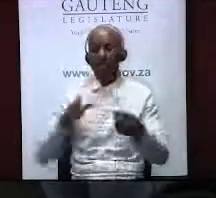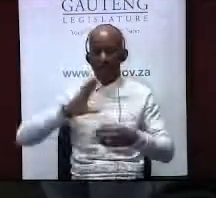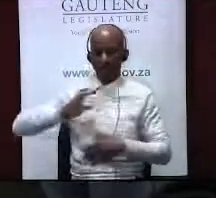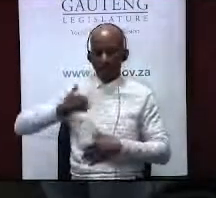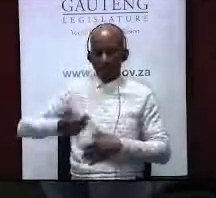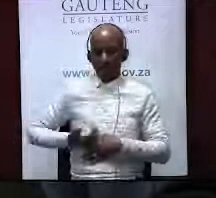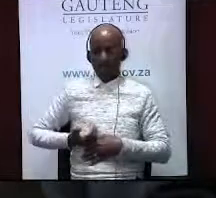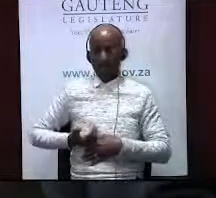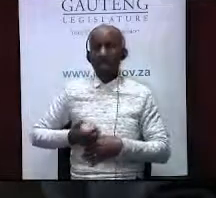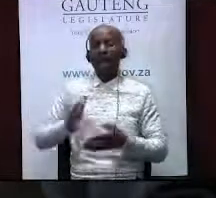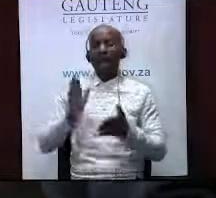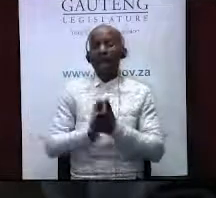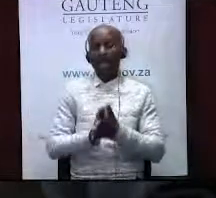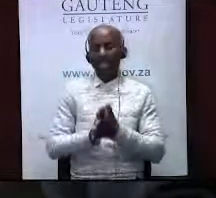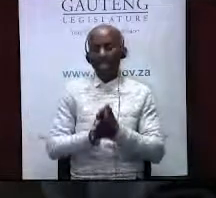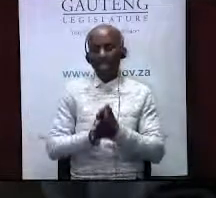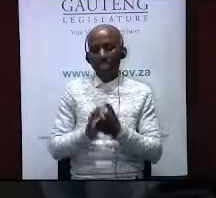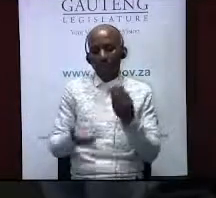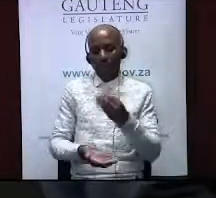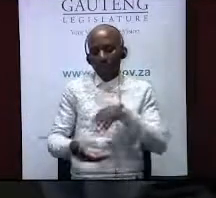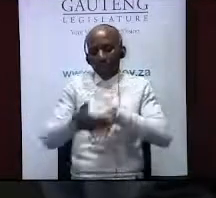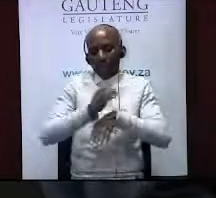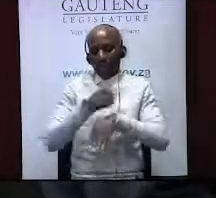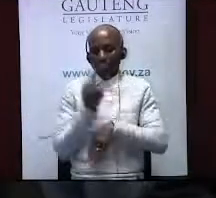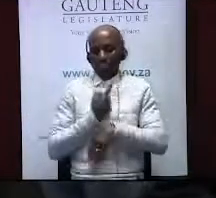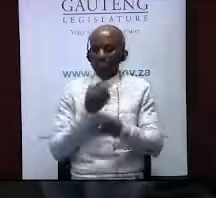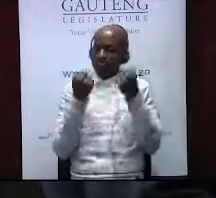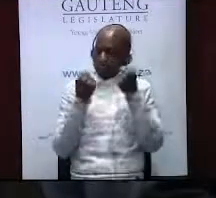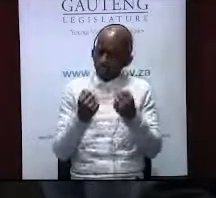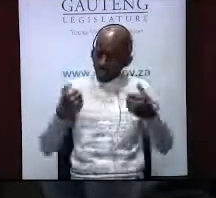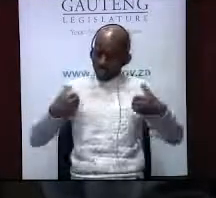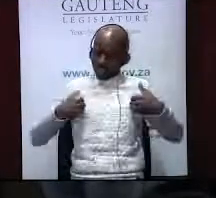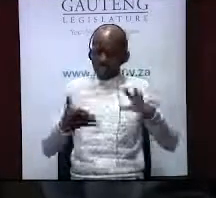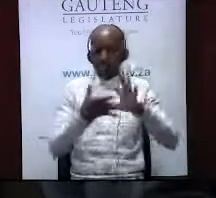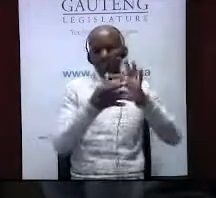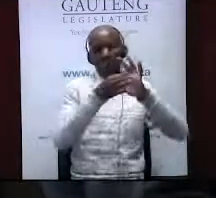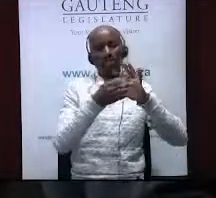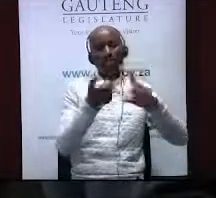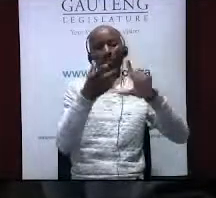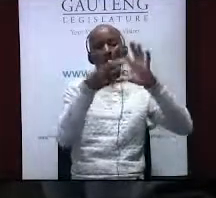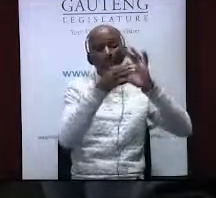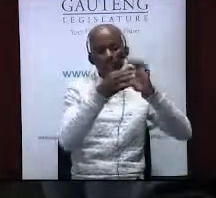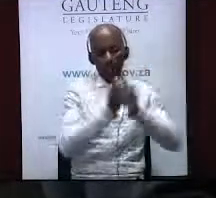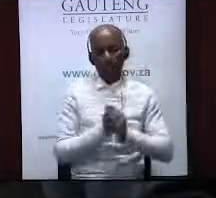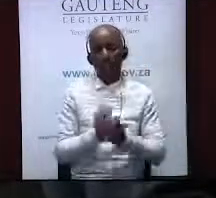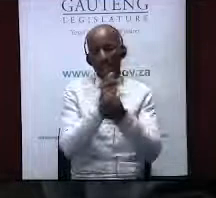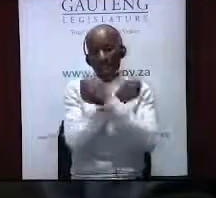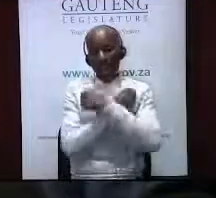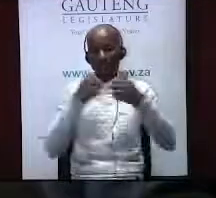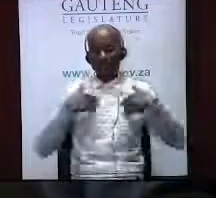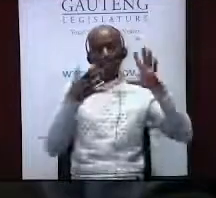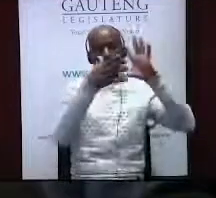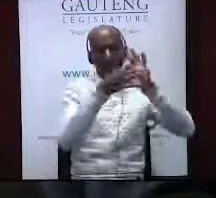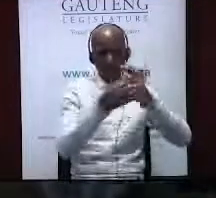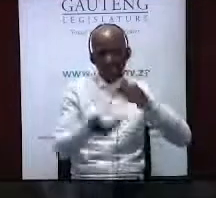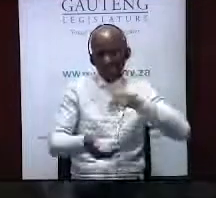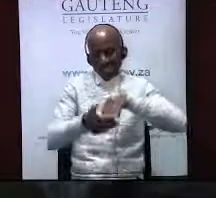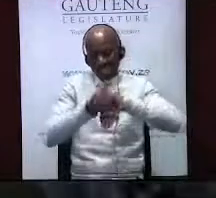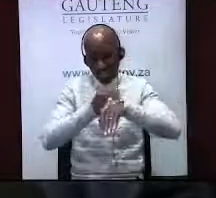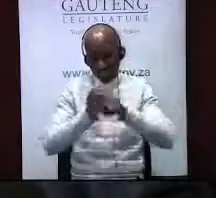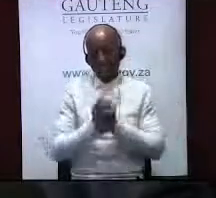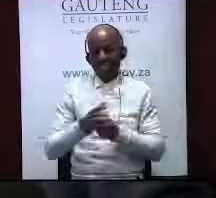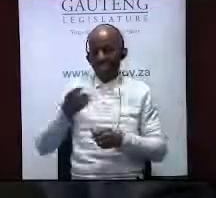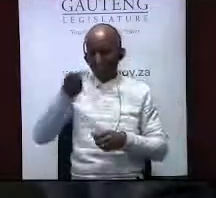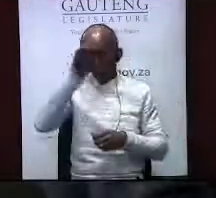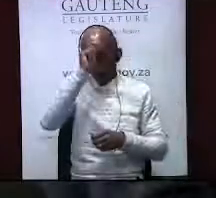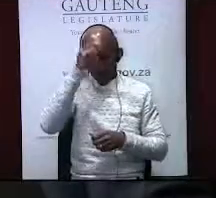women. And may we embrace ourselves from starting from home. Charity begins at home. Embrace that girl child, embrace